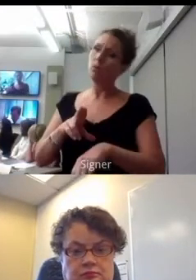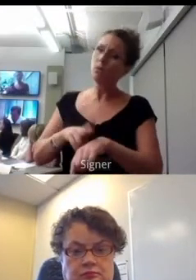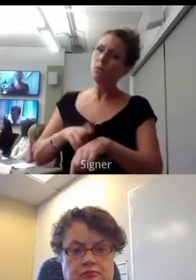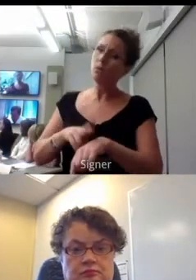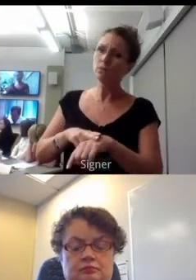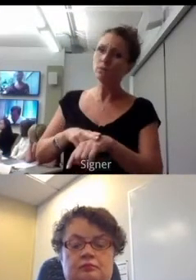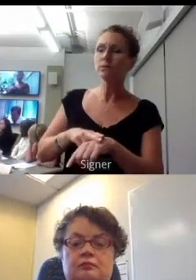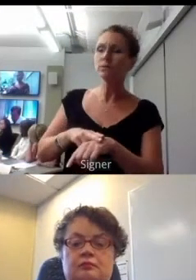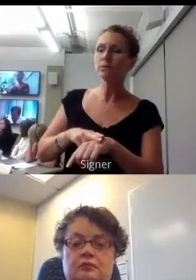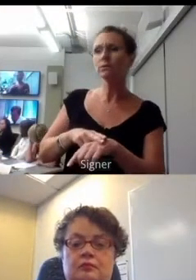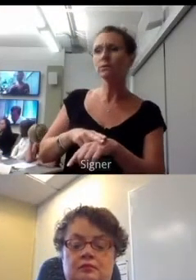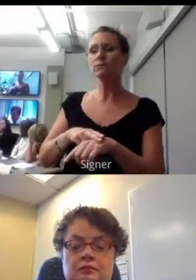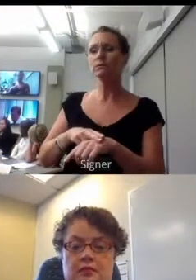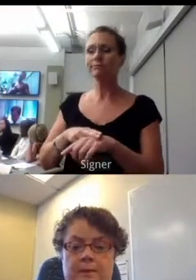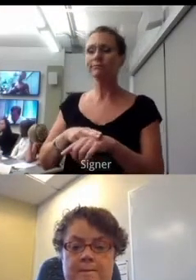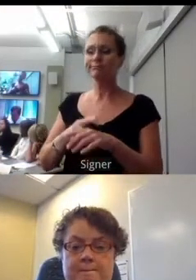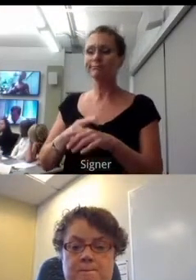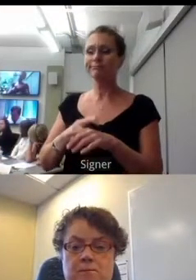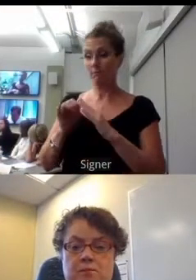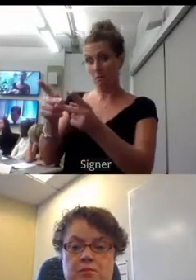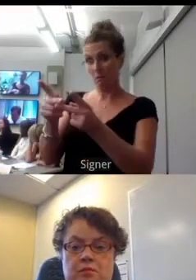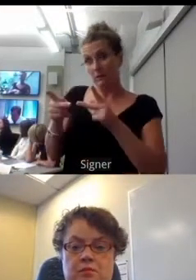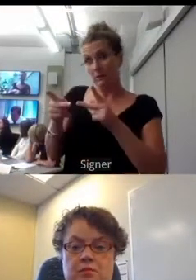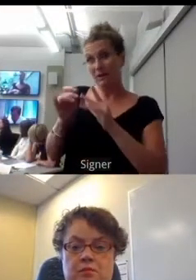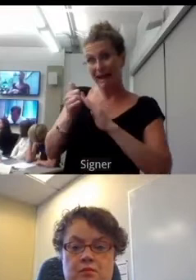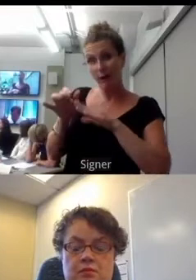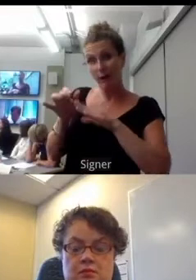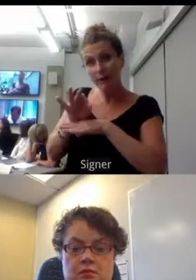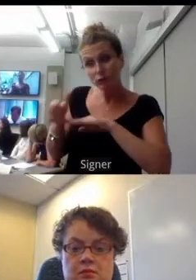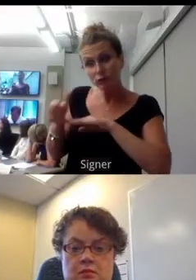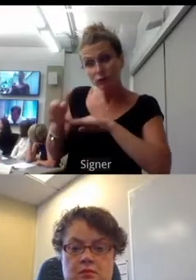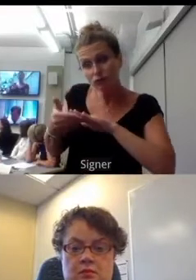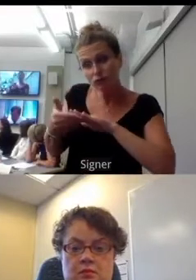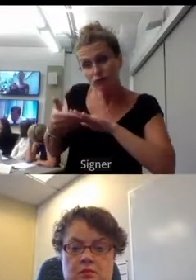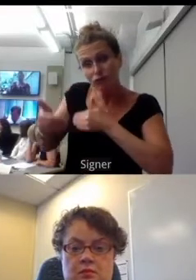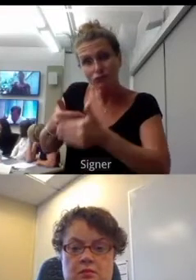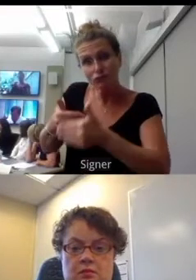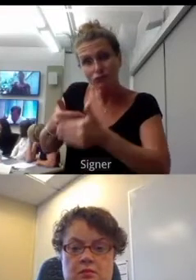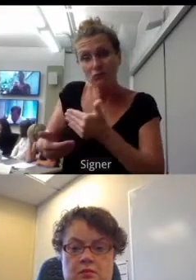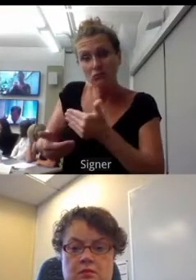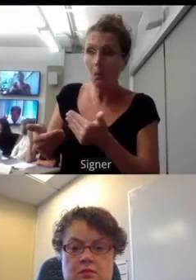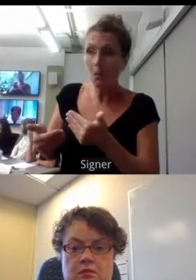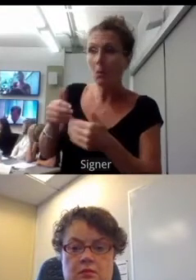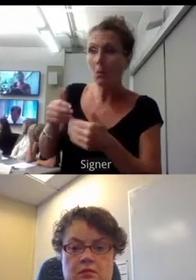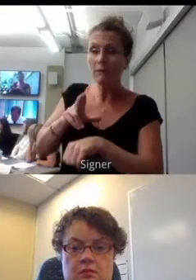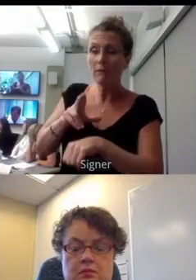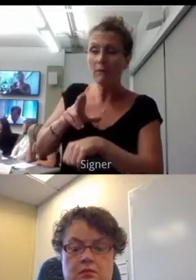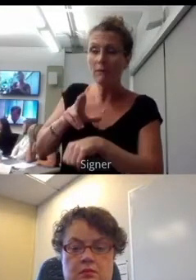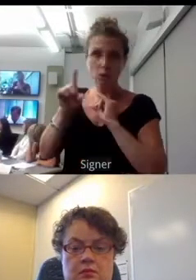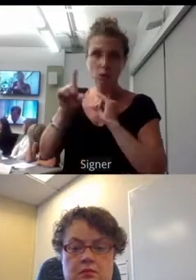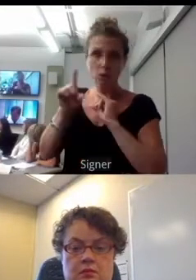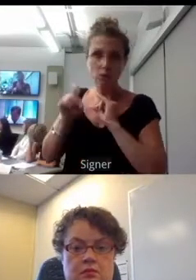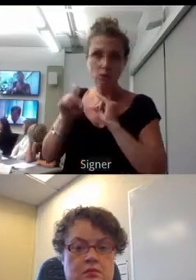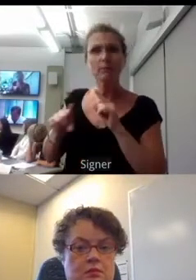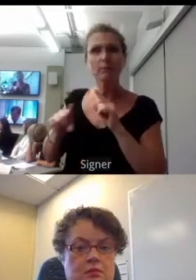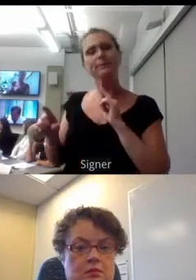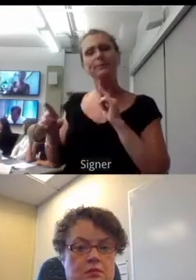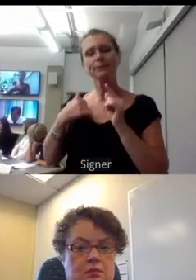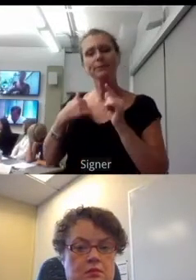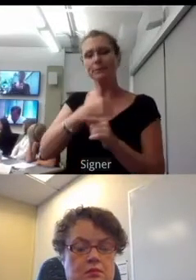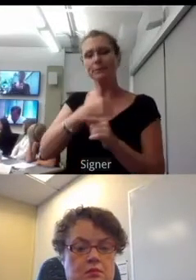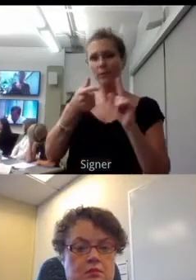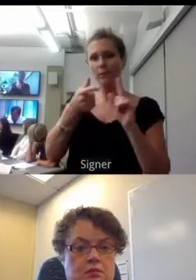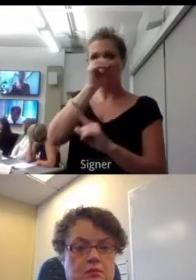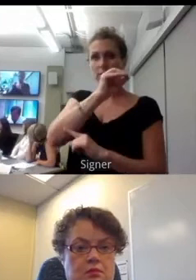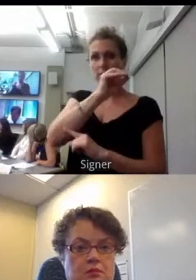would function, but I do think that we know from Ontario's experience, and I think what was